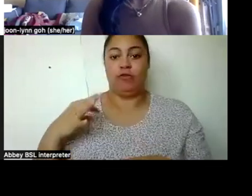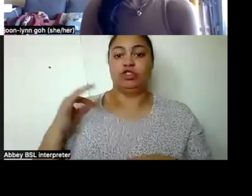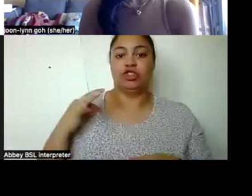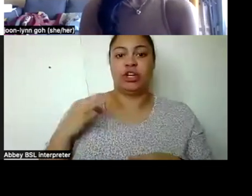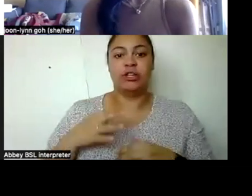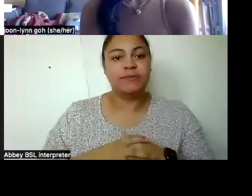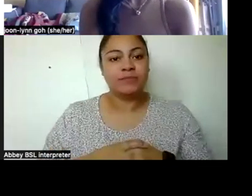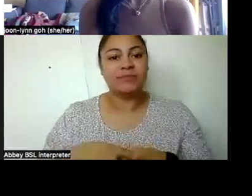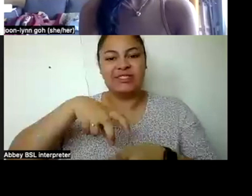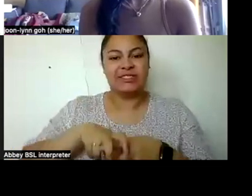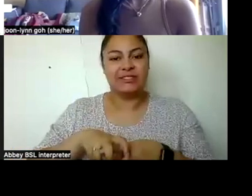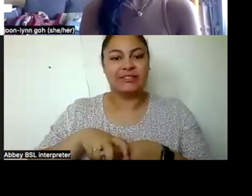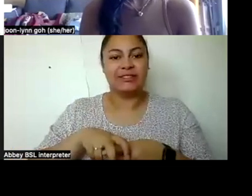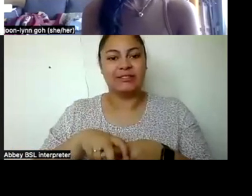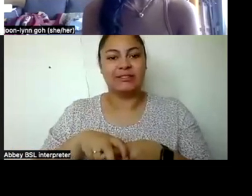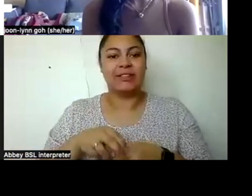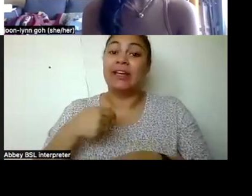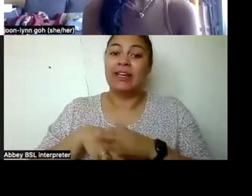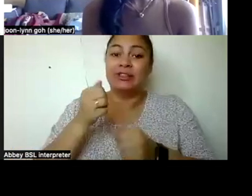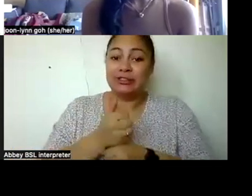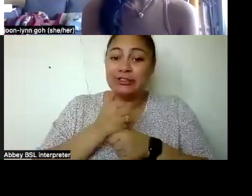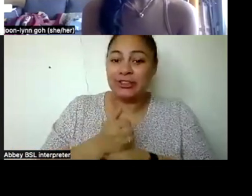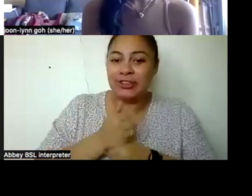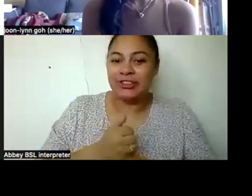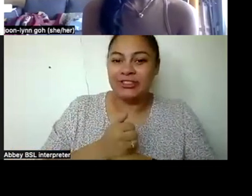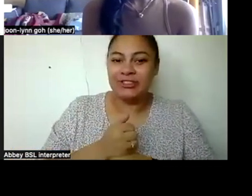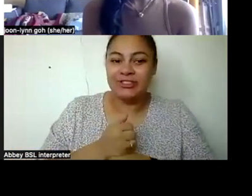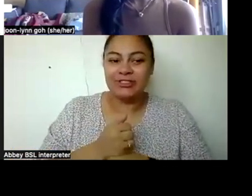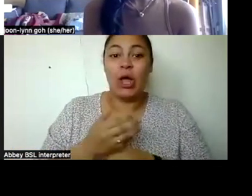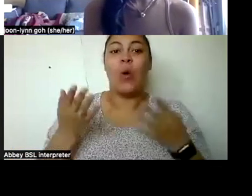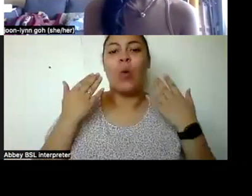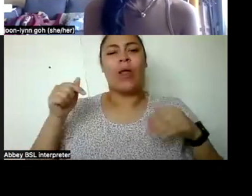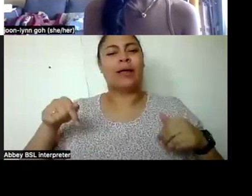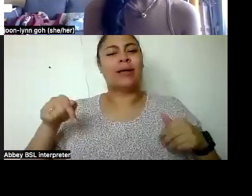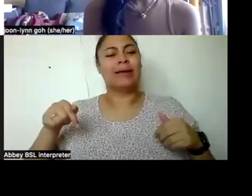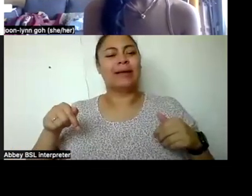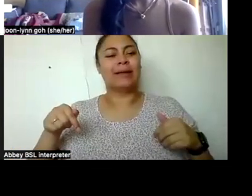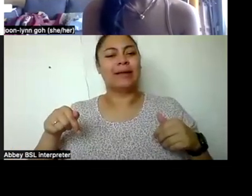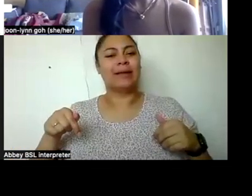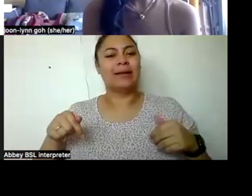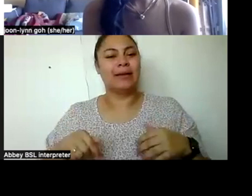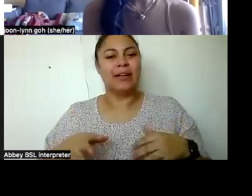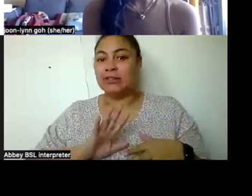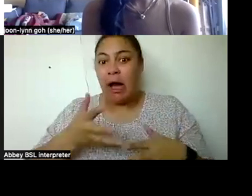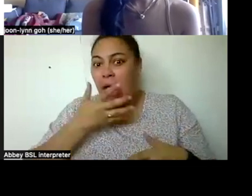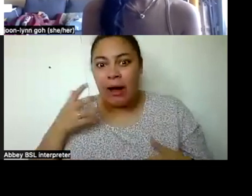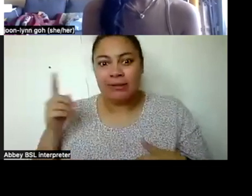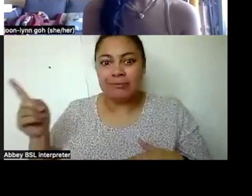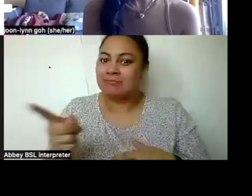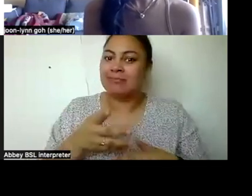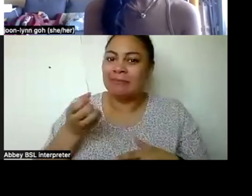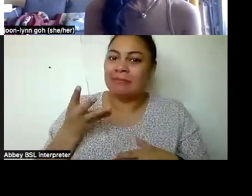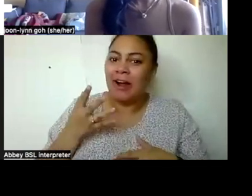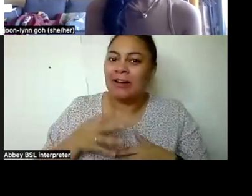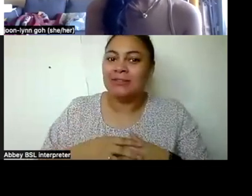orange shirt, sitting in a vestry of a church in Bethnal Green. It's kind of cool in here. It's not so as hot as some of you are finding. There's no need for